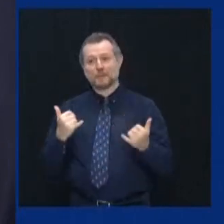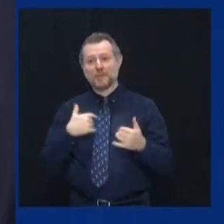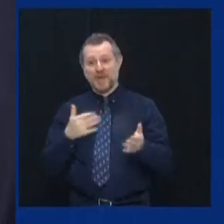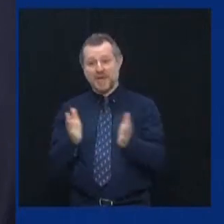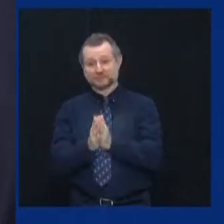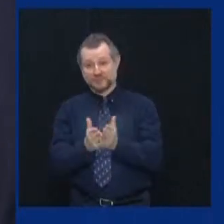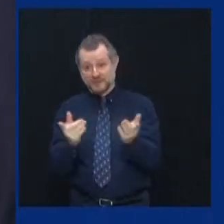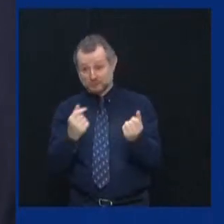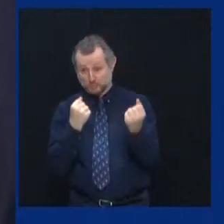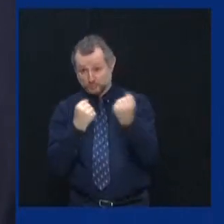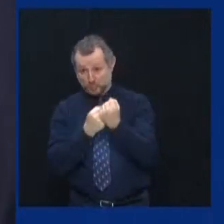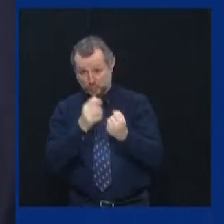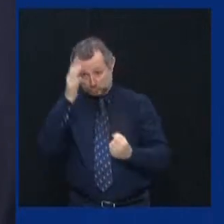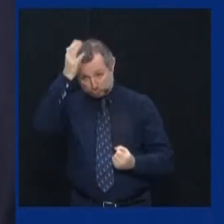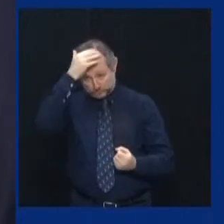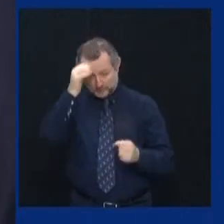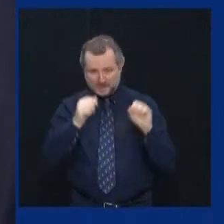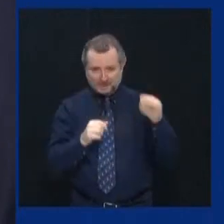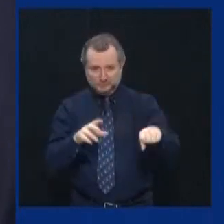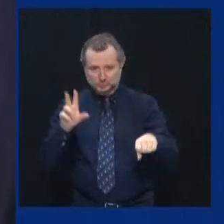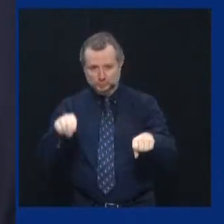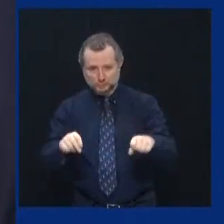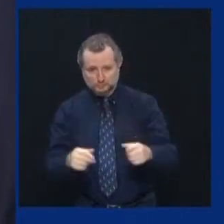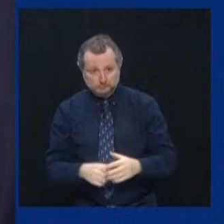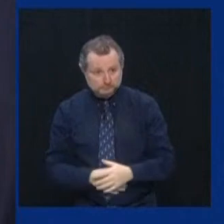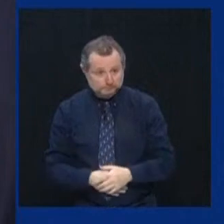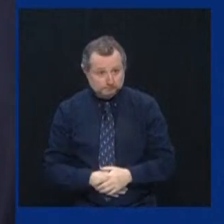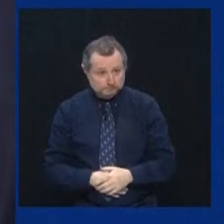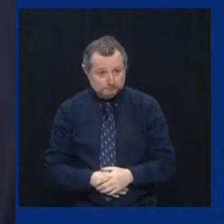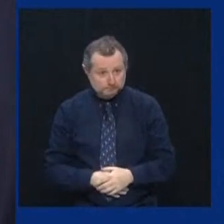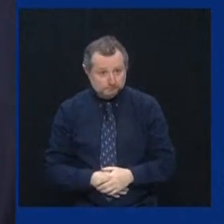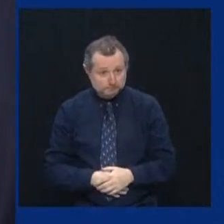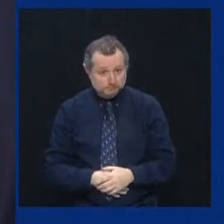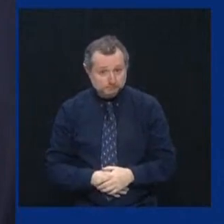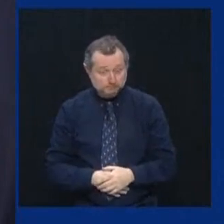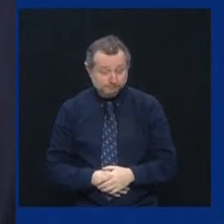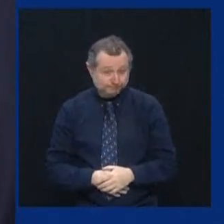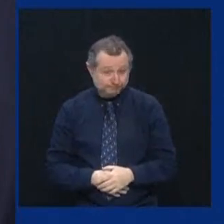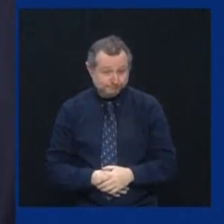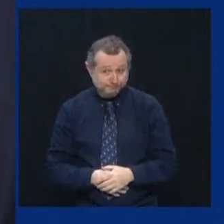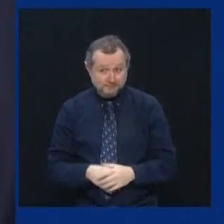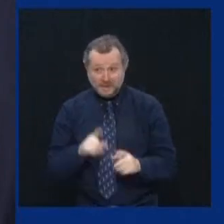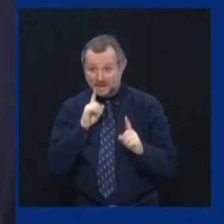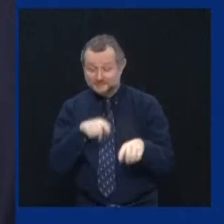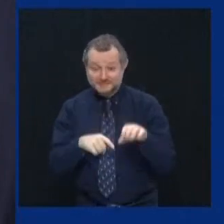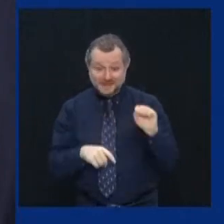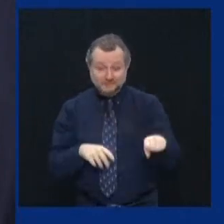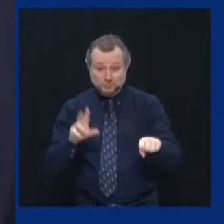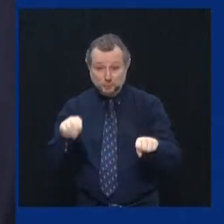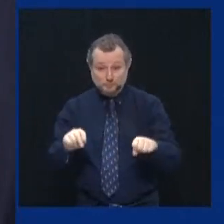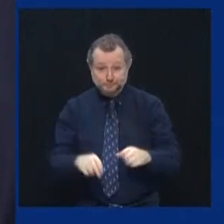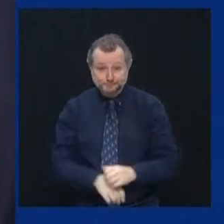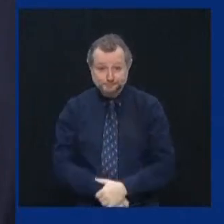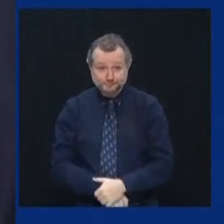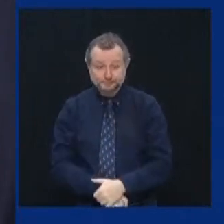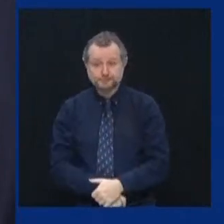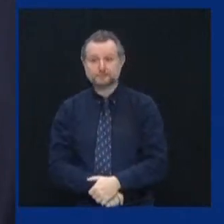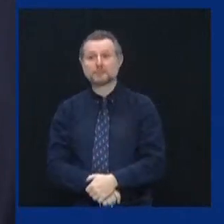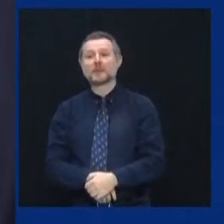complicit. And I'll tell you, it's a yes or a no. And the question